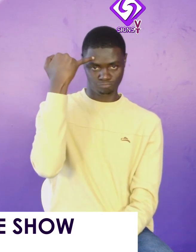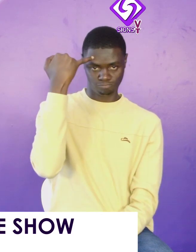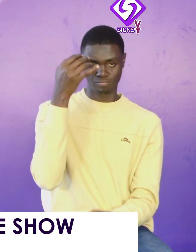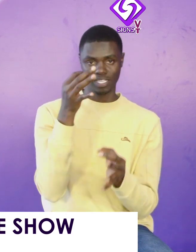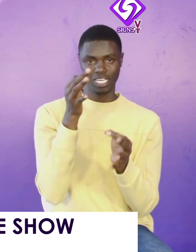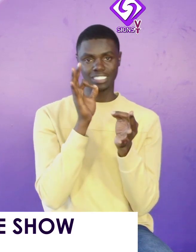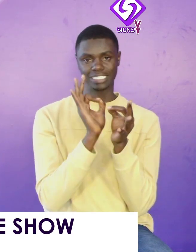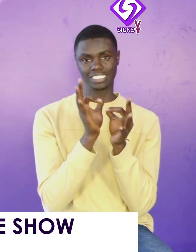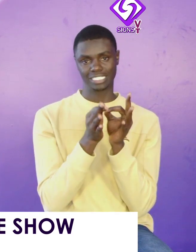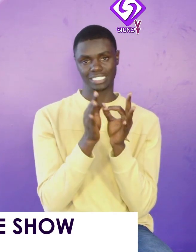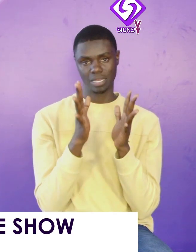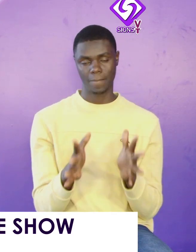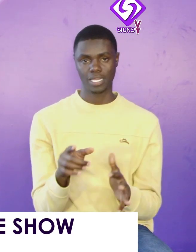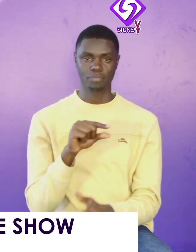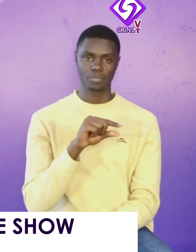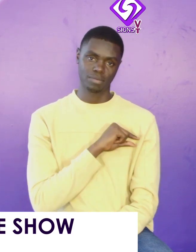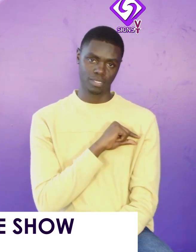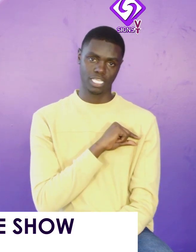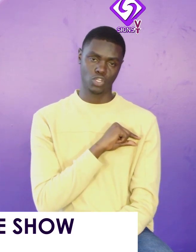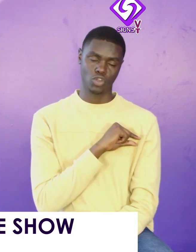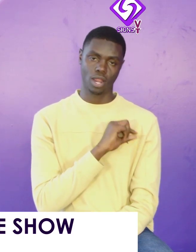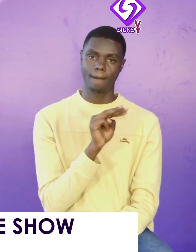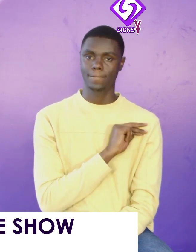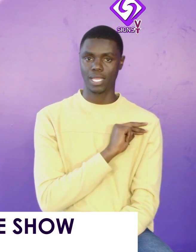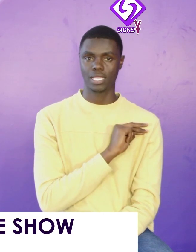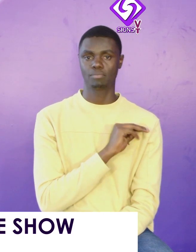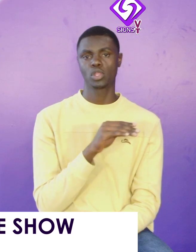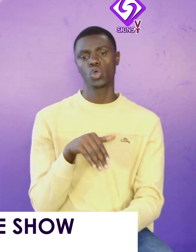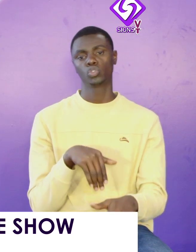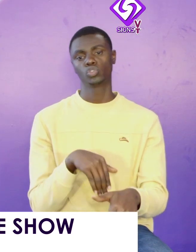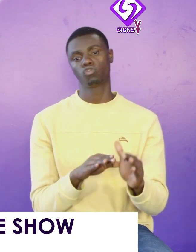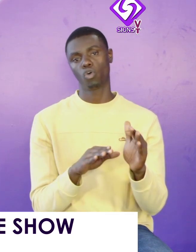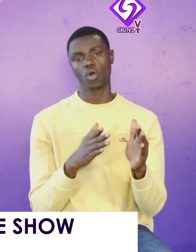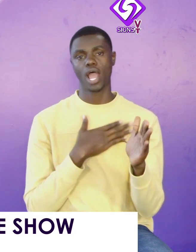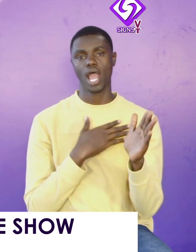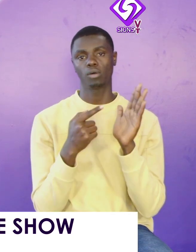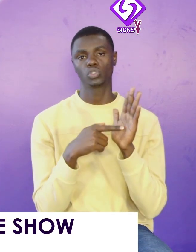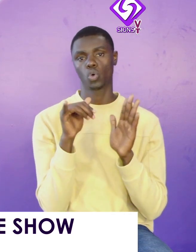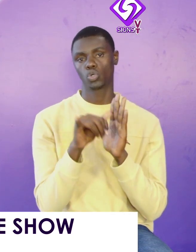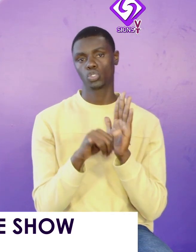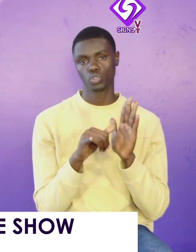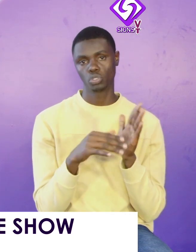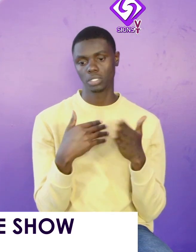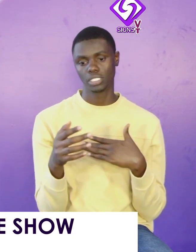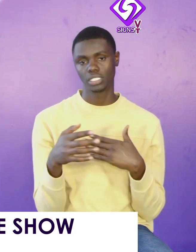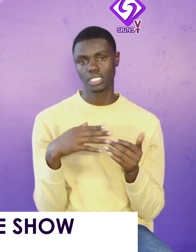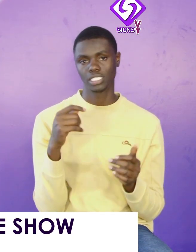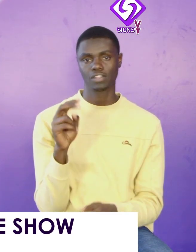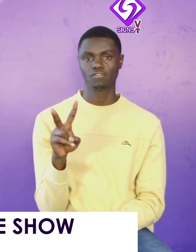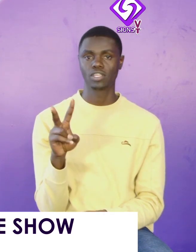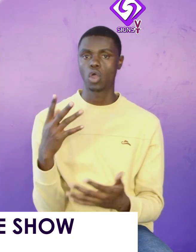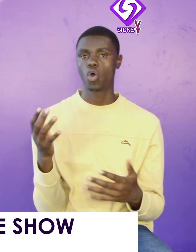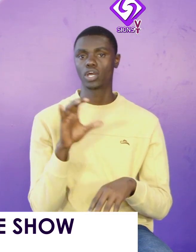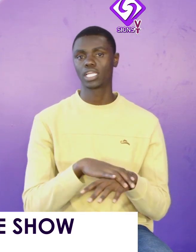sign language interpreter has been Gideon Minor. Follow this on YouTube, Science TV, or you can get the link on